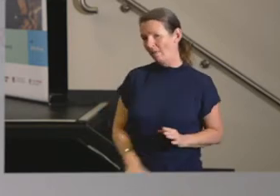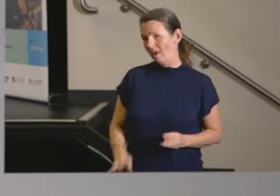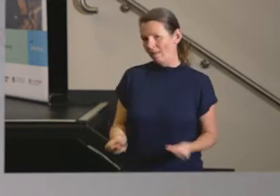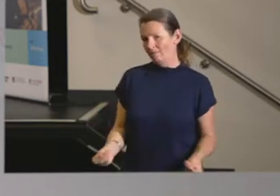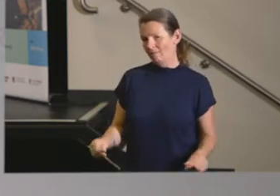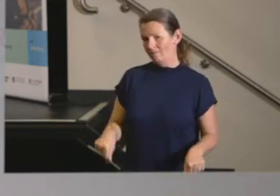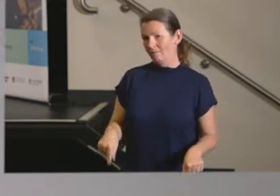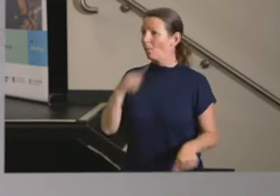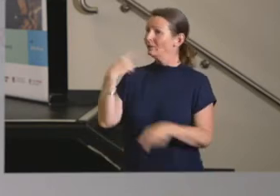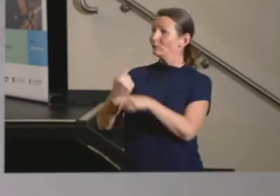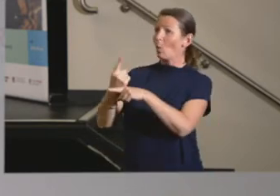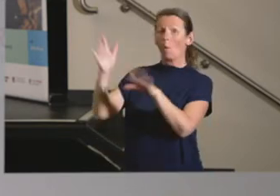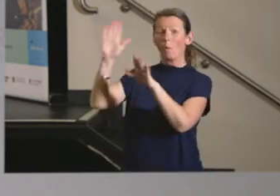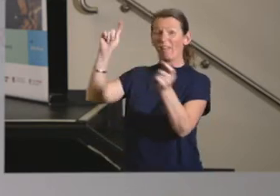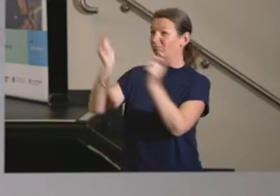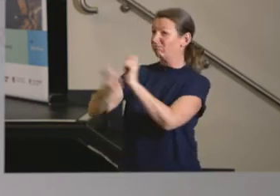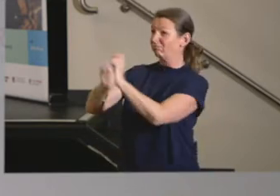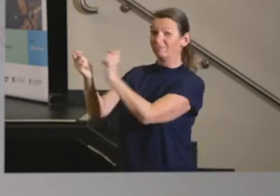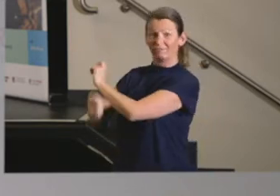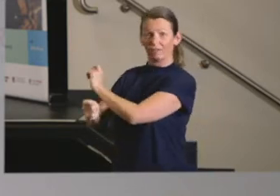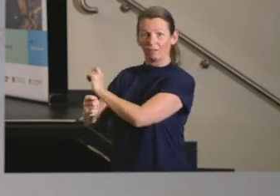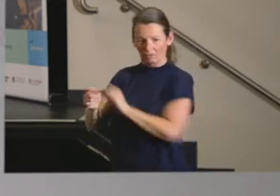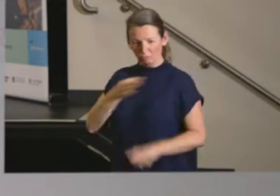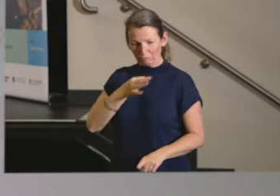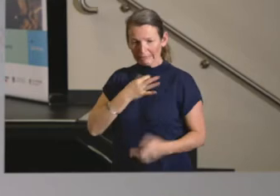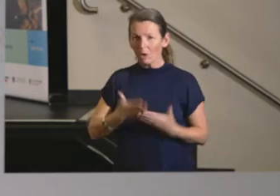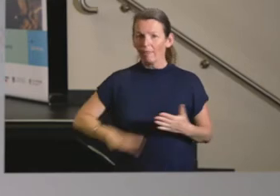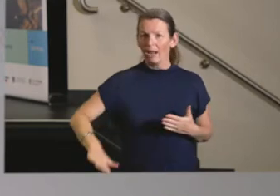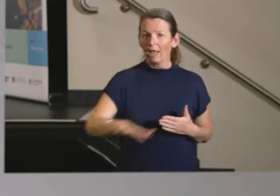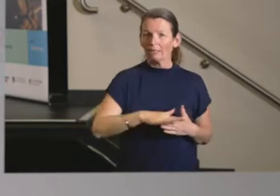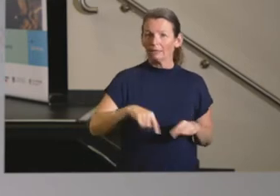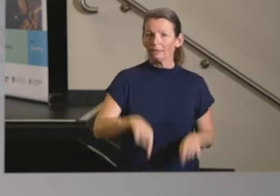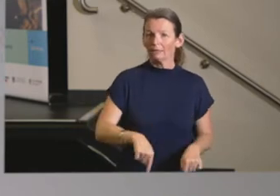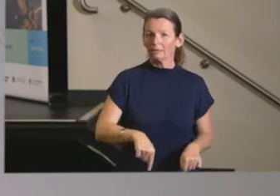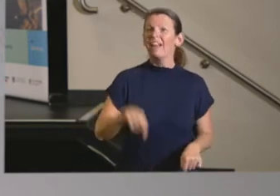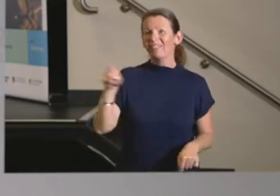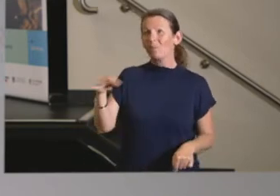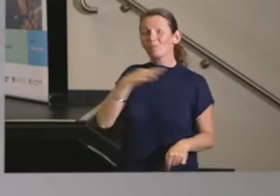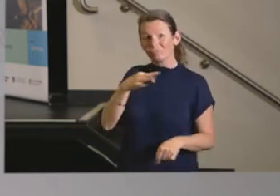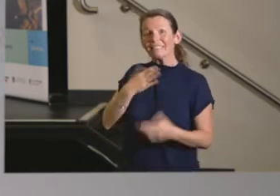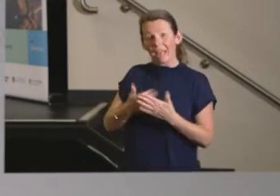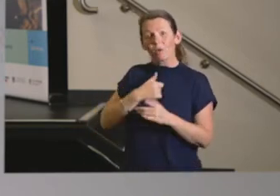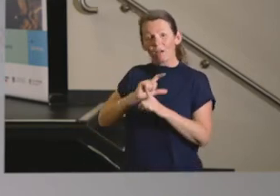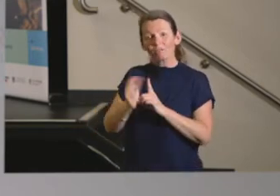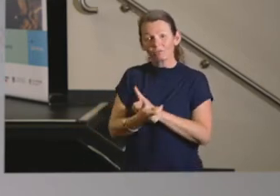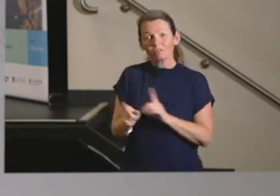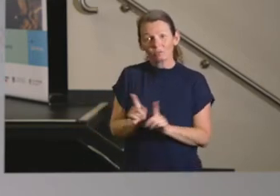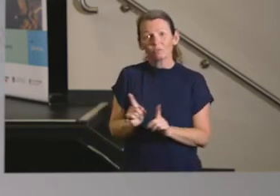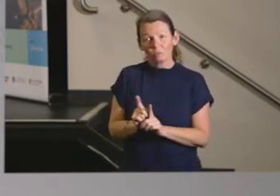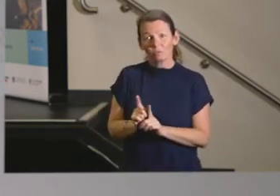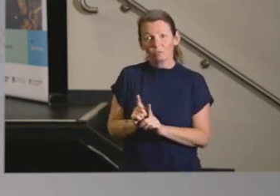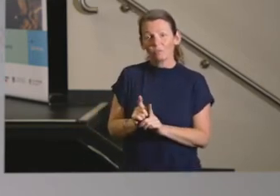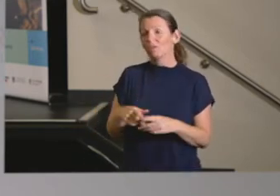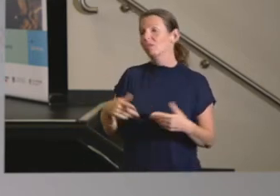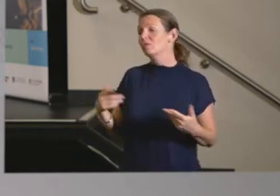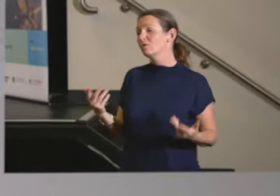something like climate change, which threatens our land, and then that also threatens our culture and our identity that's connected to all of